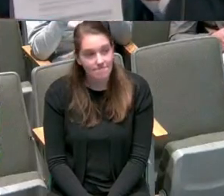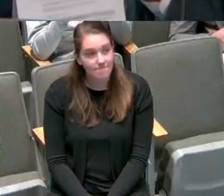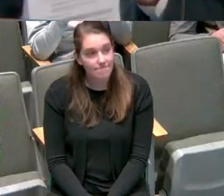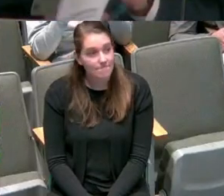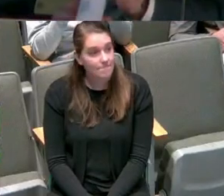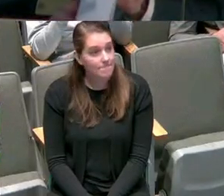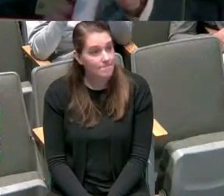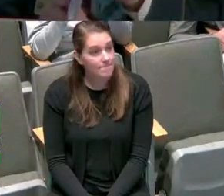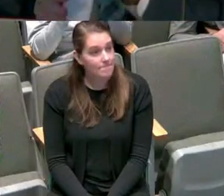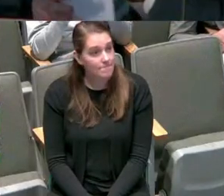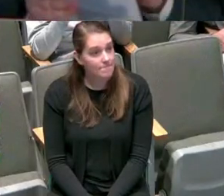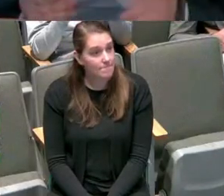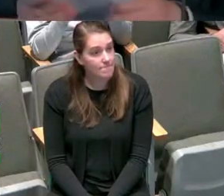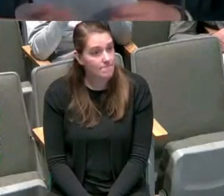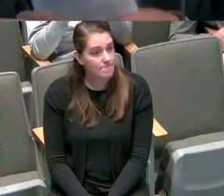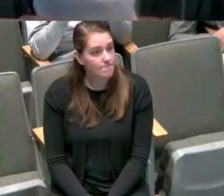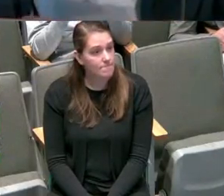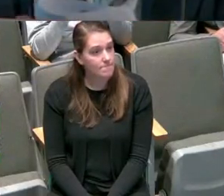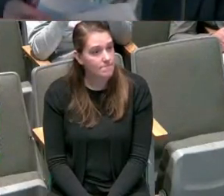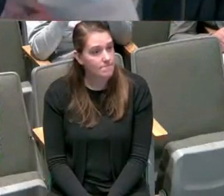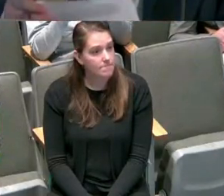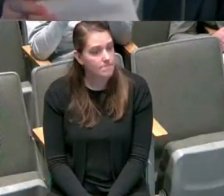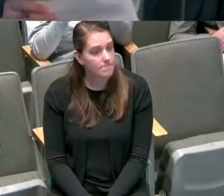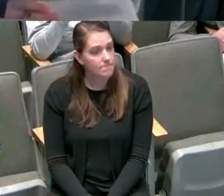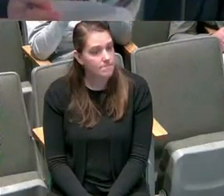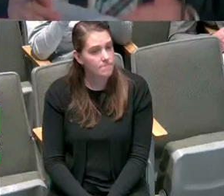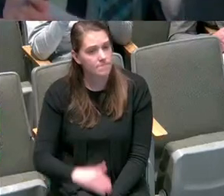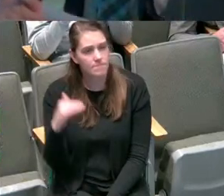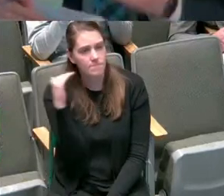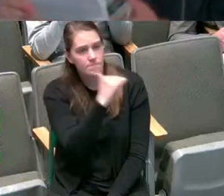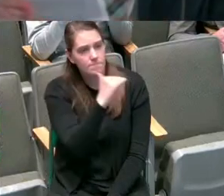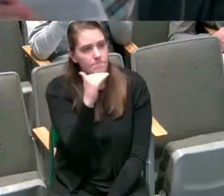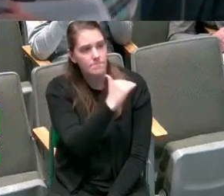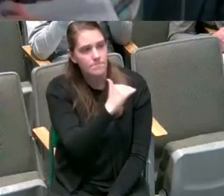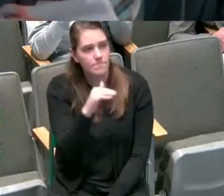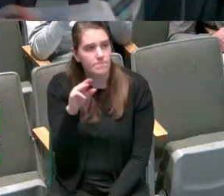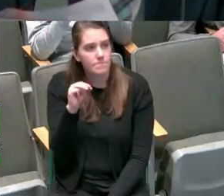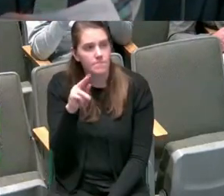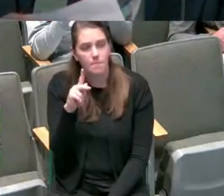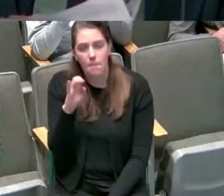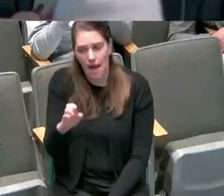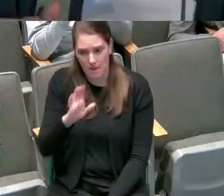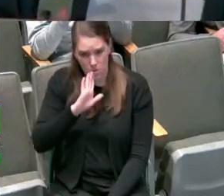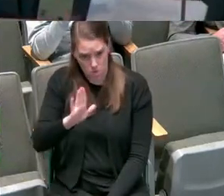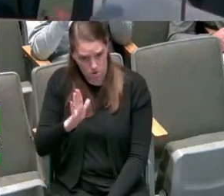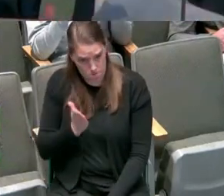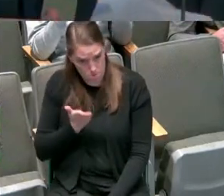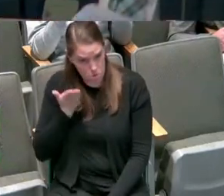okay um Mike are you gonna make the motion